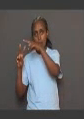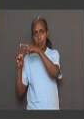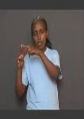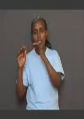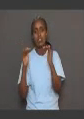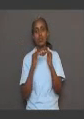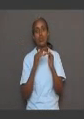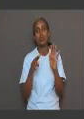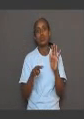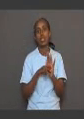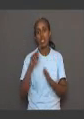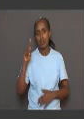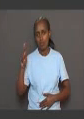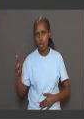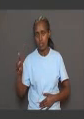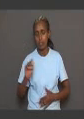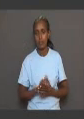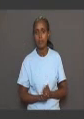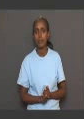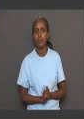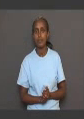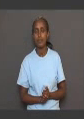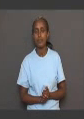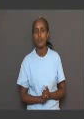Of pi is -1.